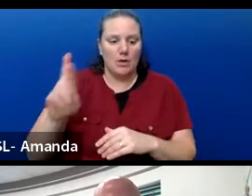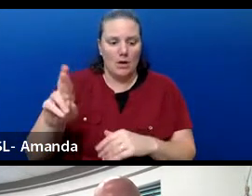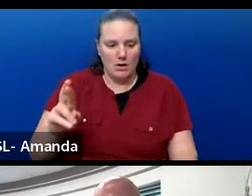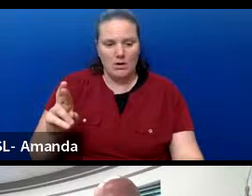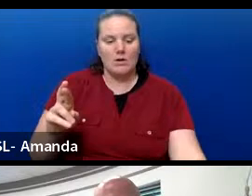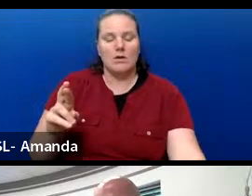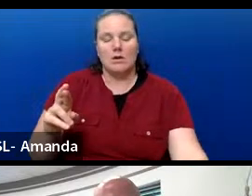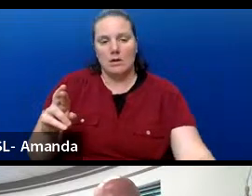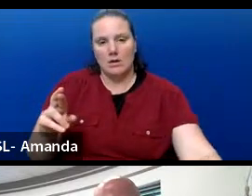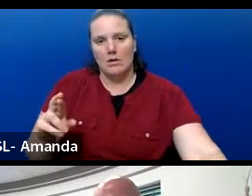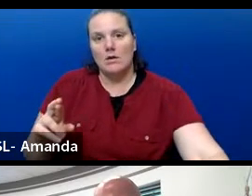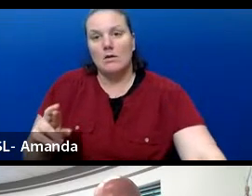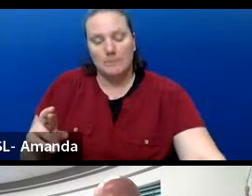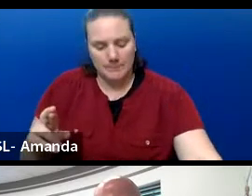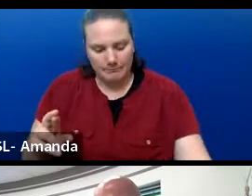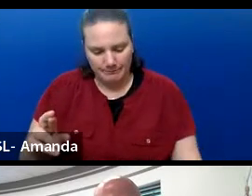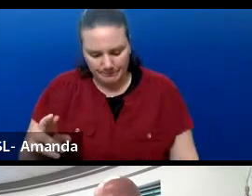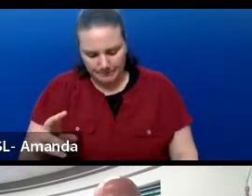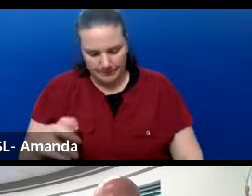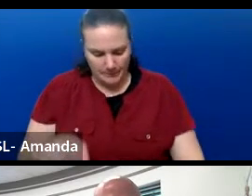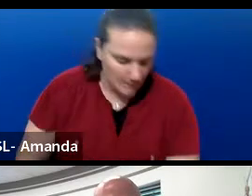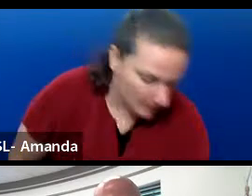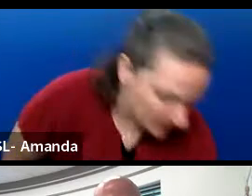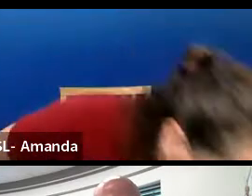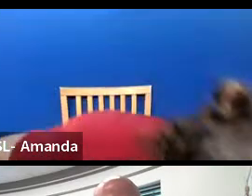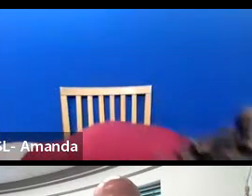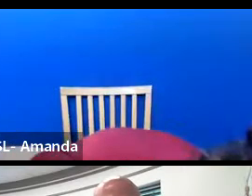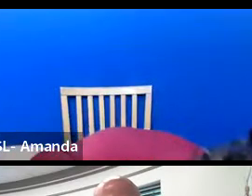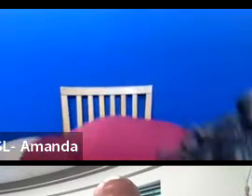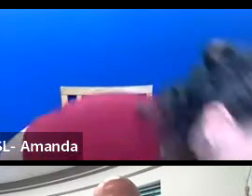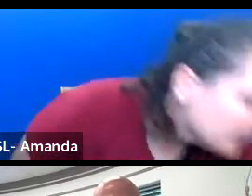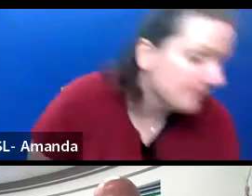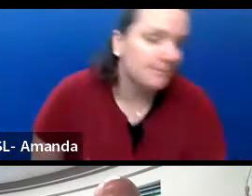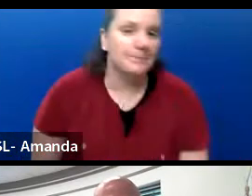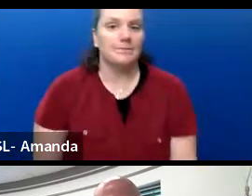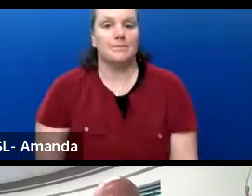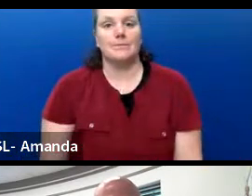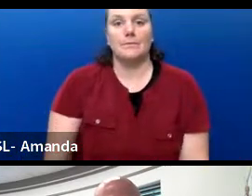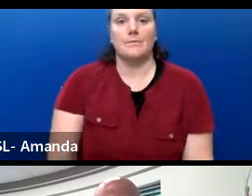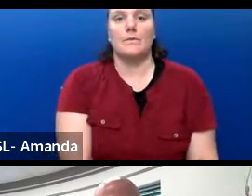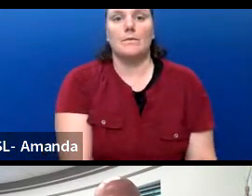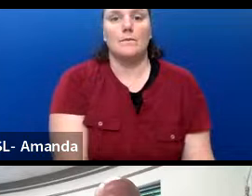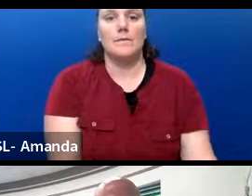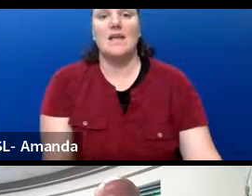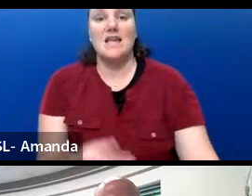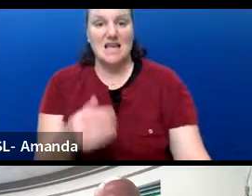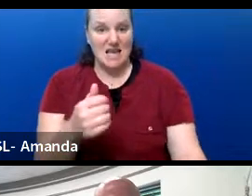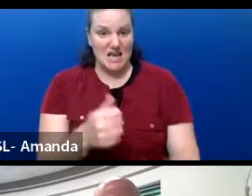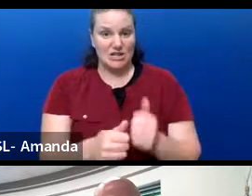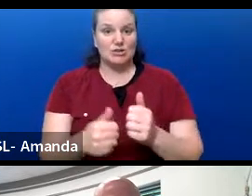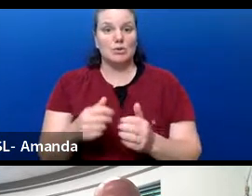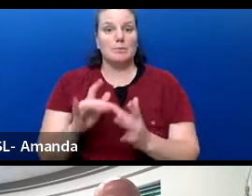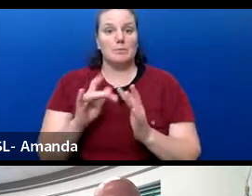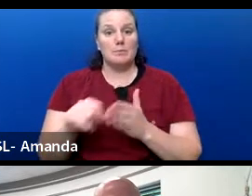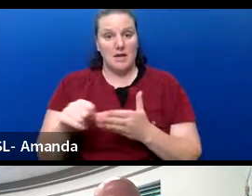website. EBE specific page has some of these resources, but really working intentionally to remove some of